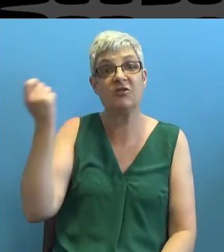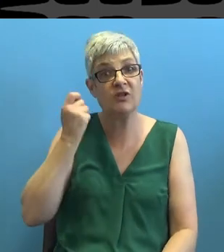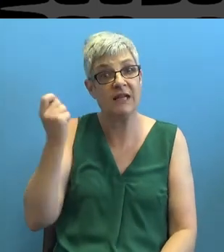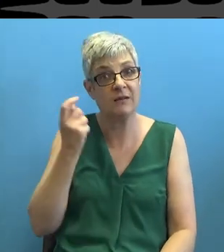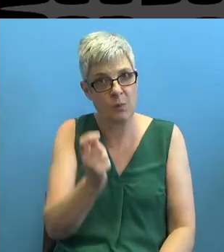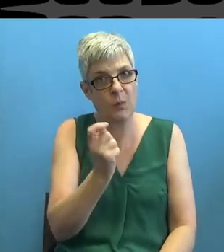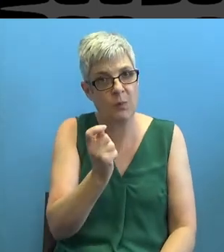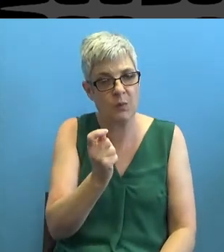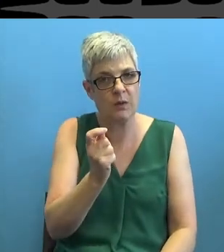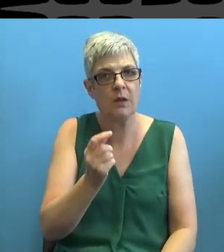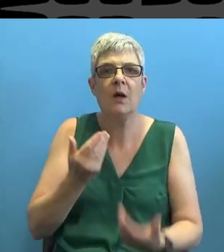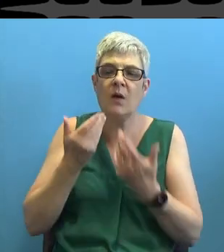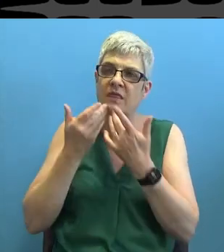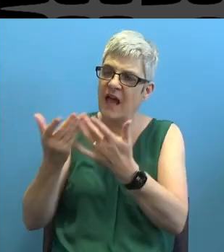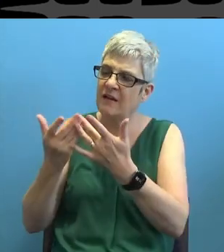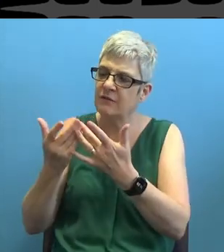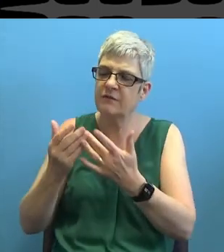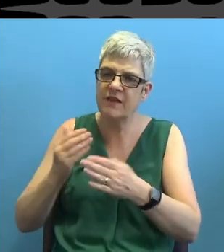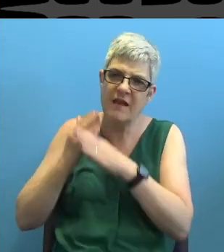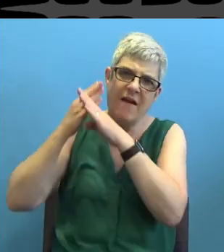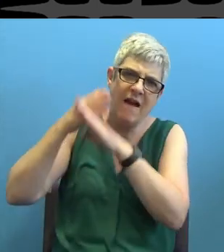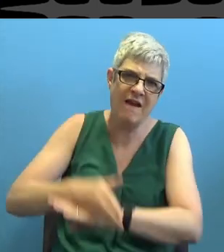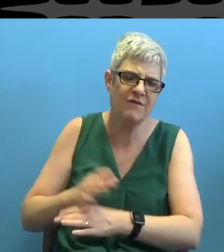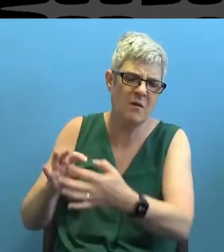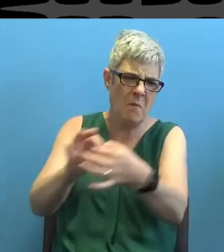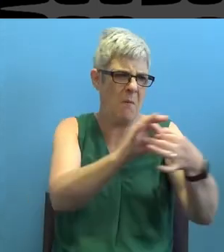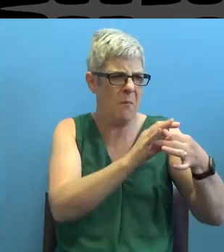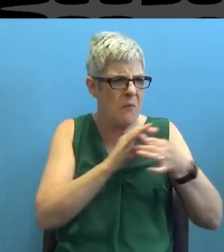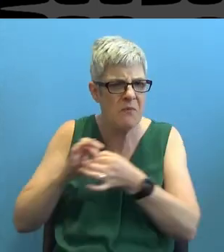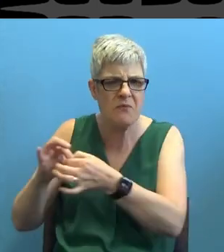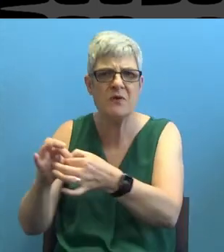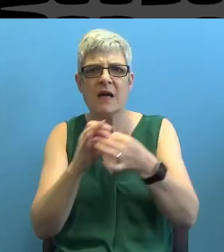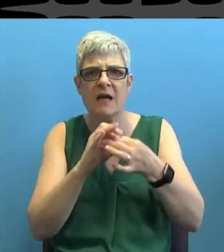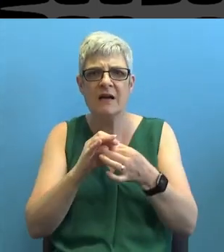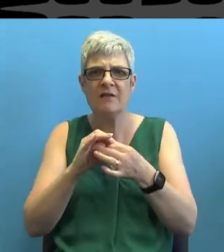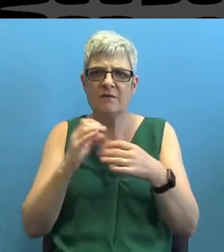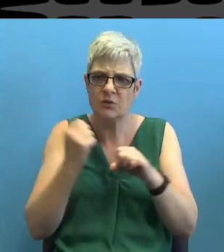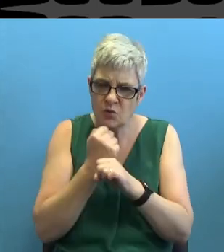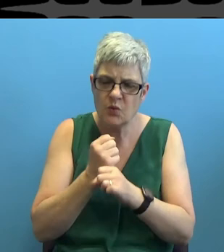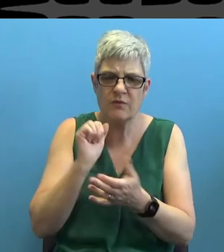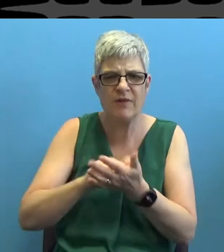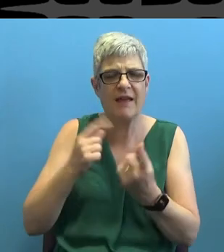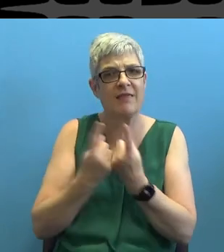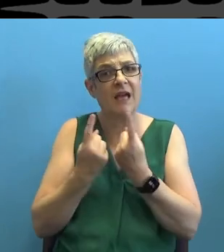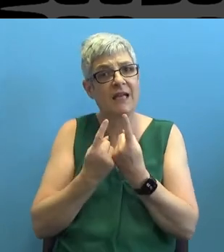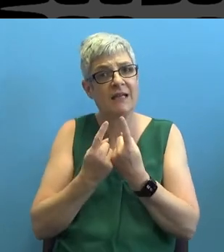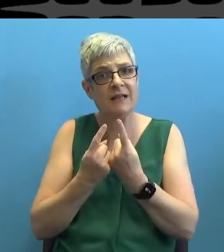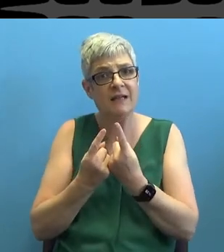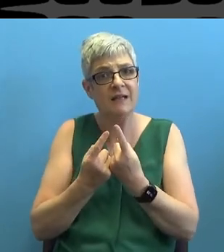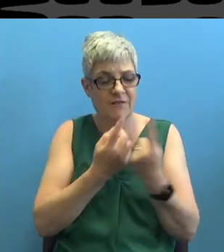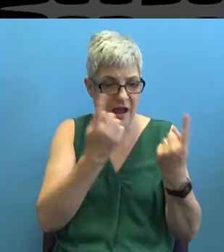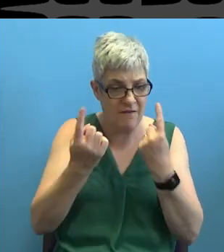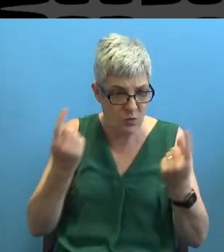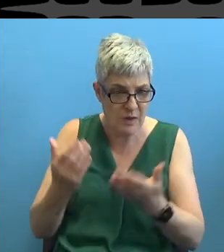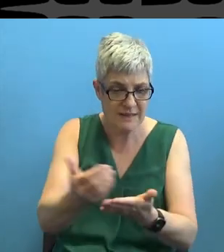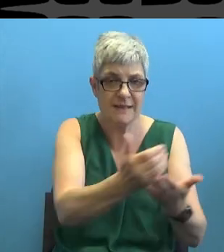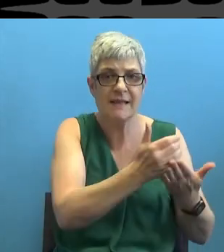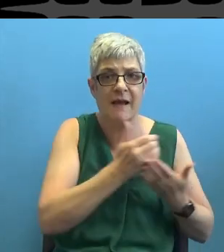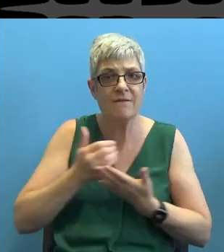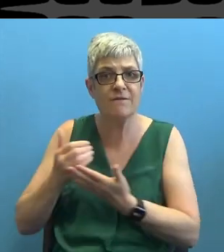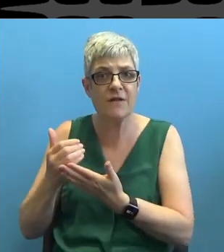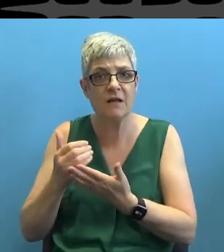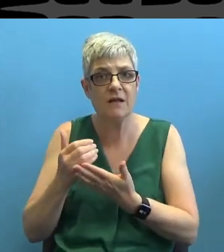We are so thankful for the huge collective effort from so many to do the right thing in keeping one another as safe as